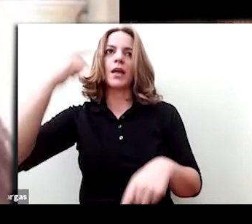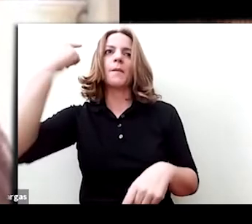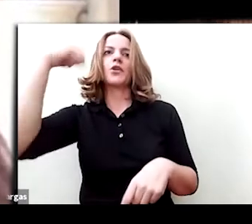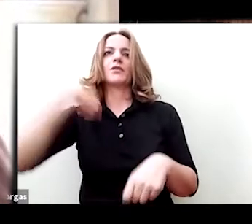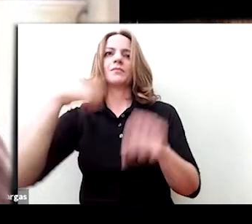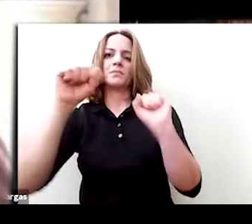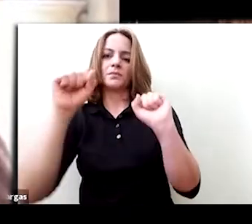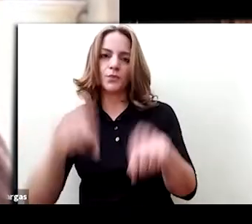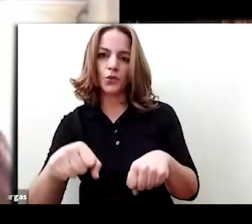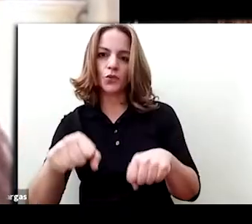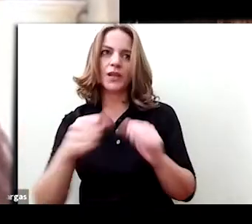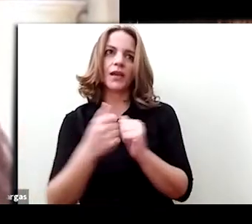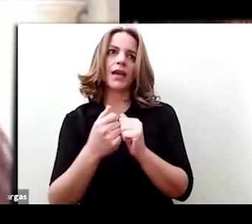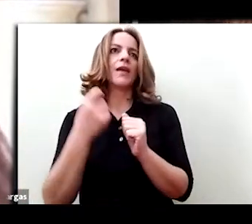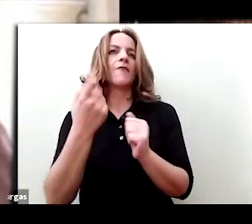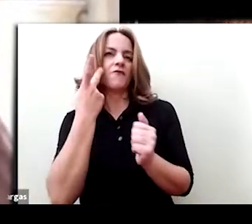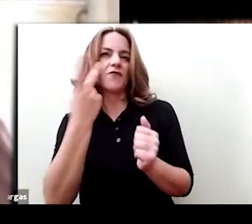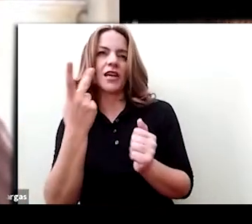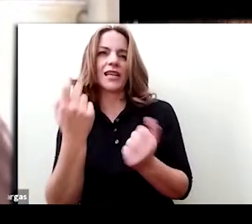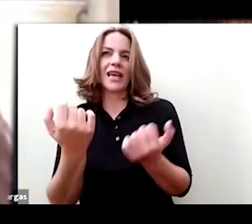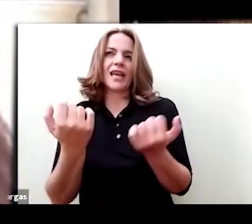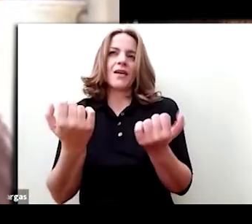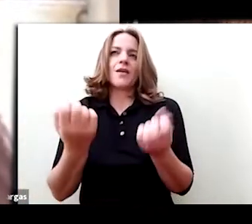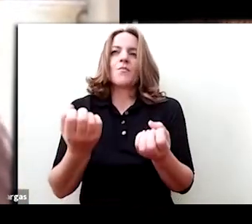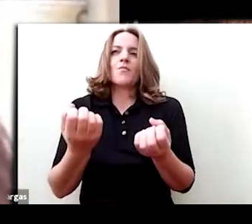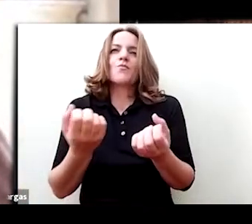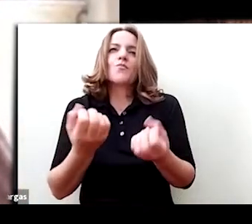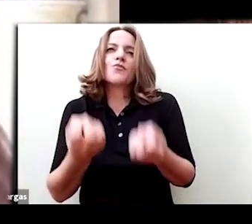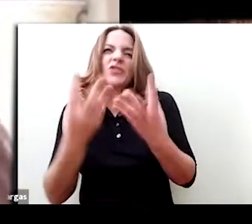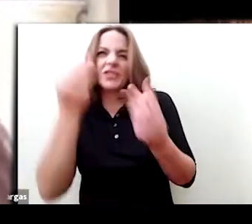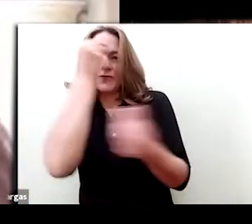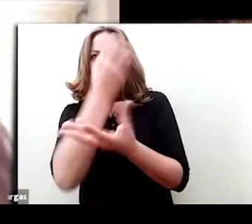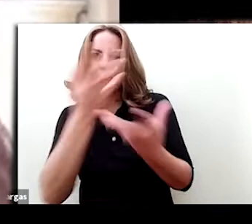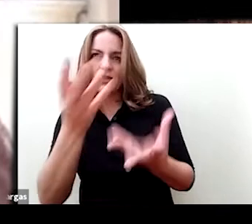a lot of other folks have documented and saved and housed here at Centro,